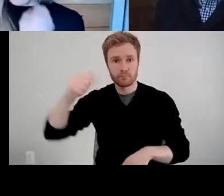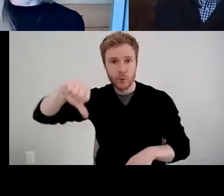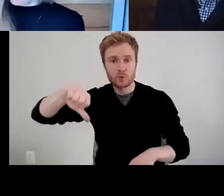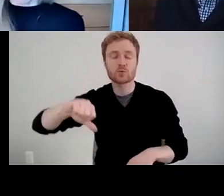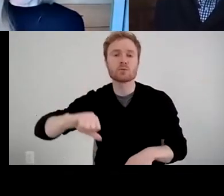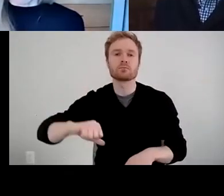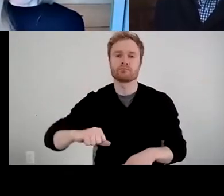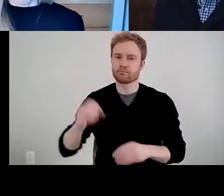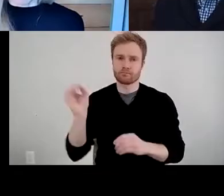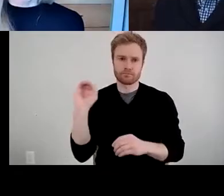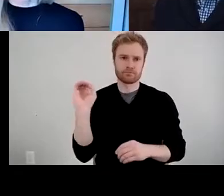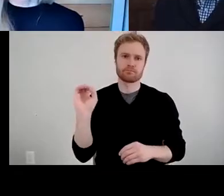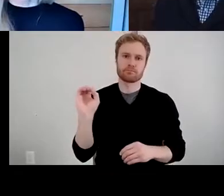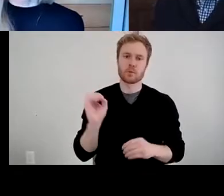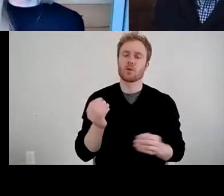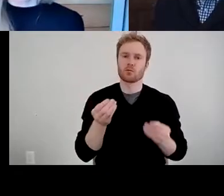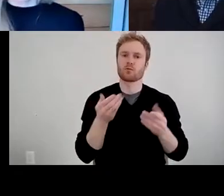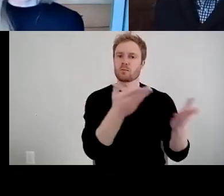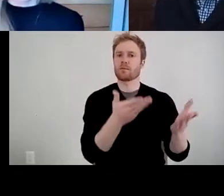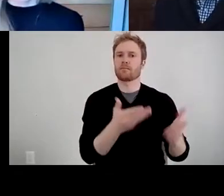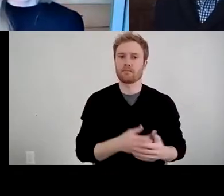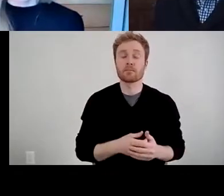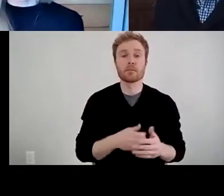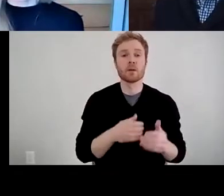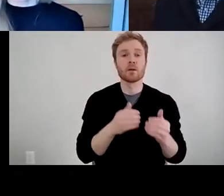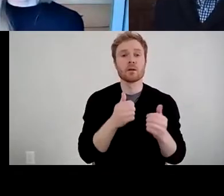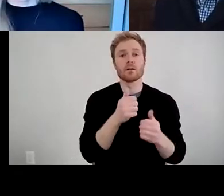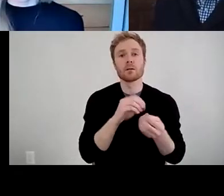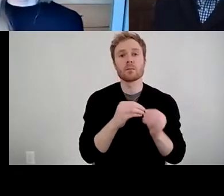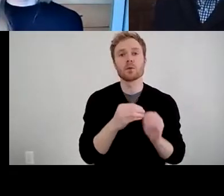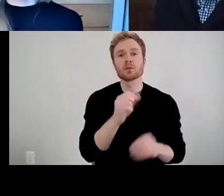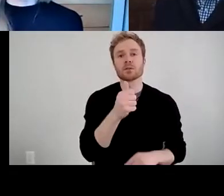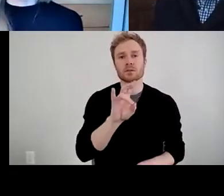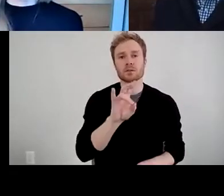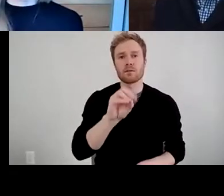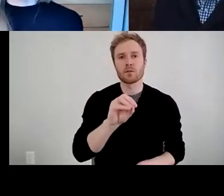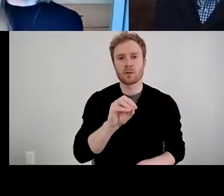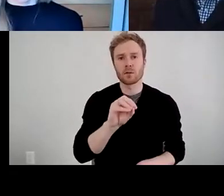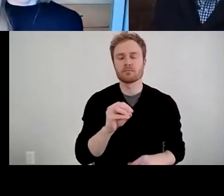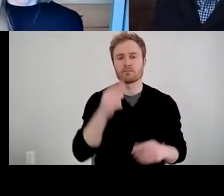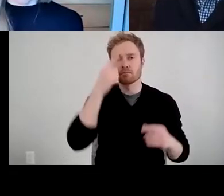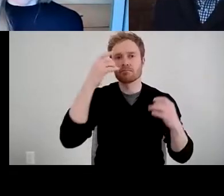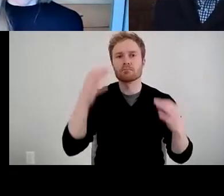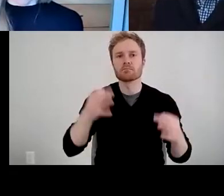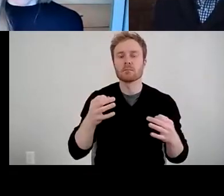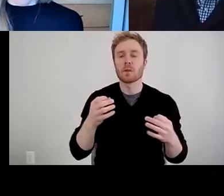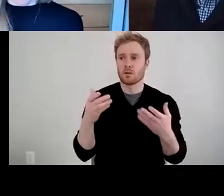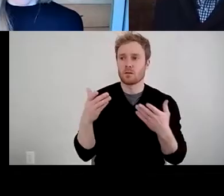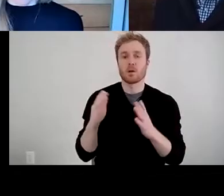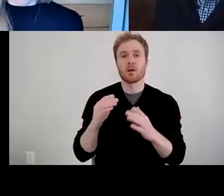Hazelwood Avenue in the 15th Ward, 5th Council District. Motion to approve.